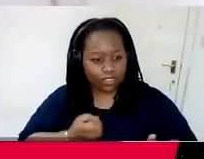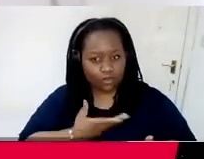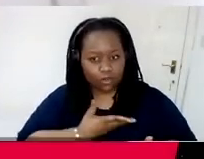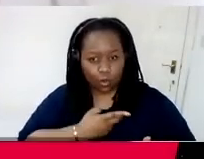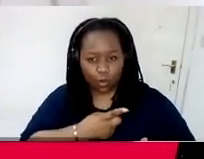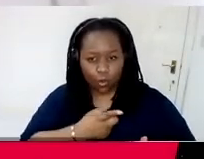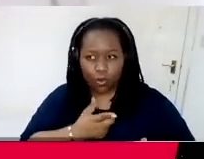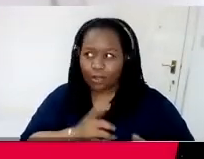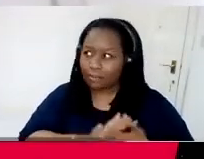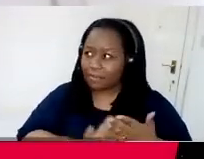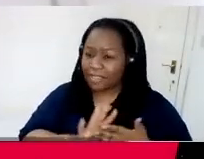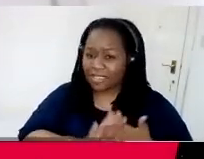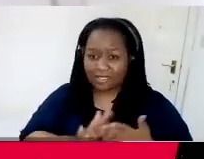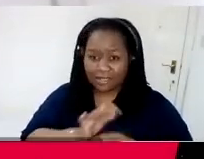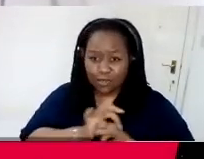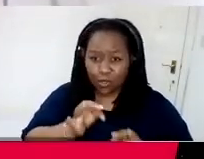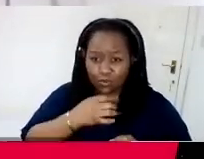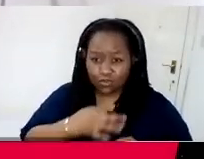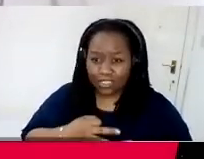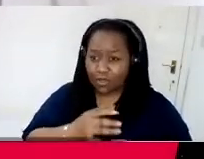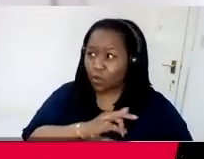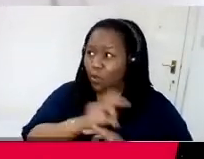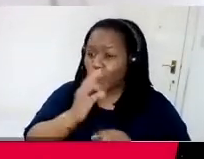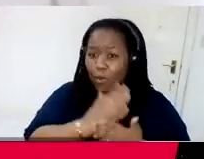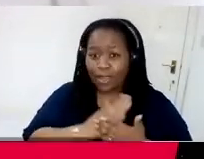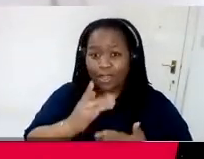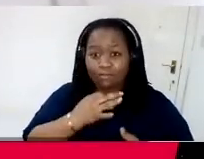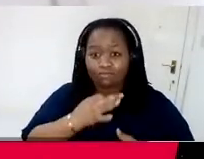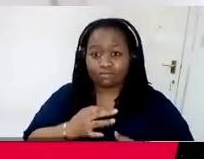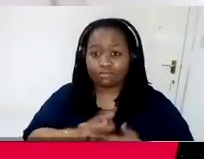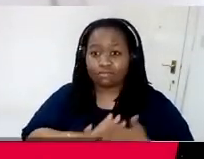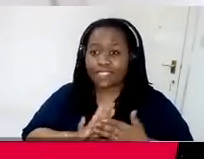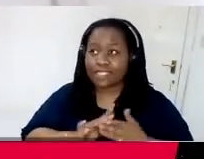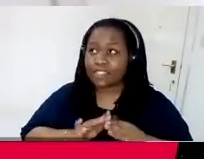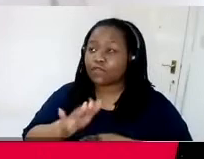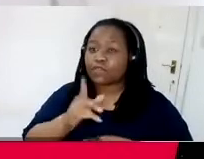no risk or no clear risk that there might be.